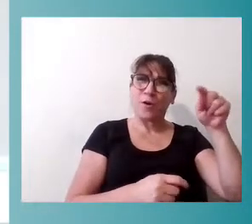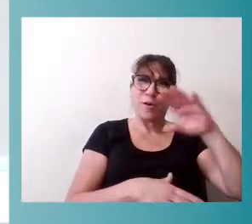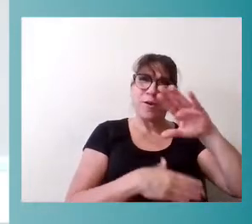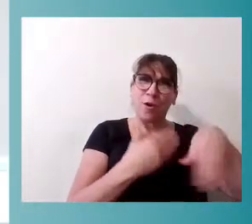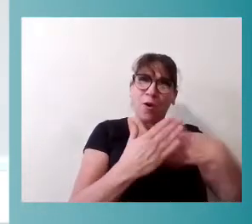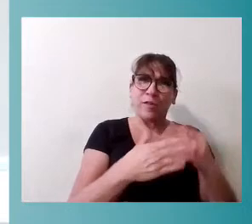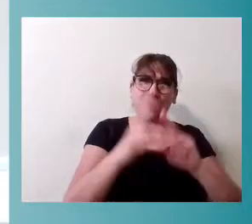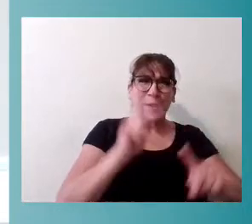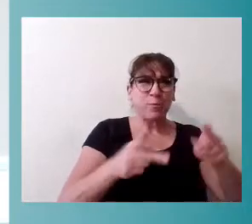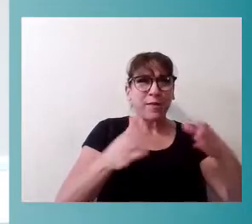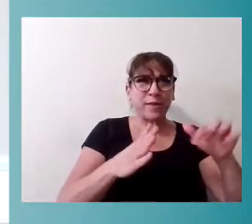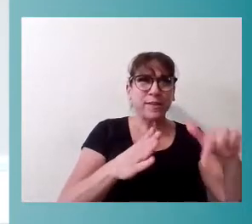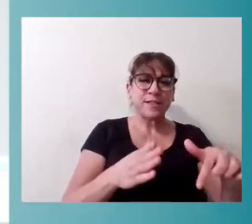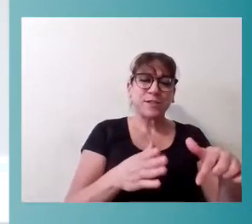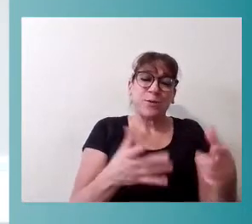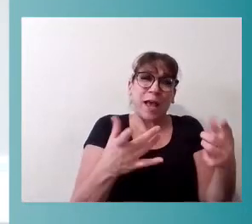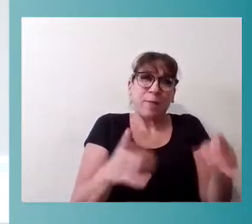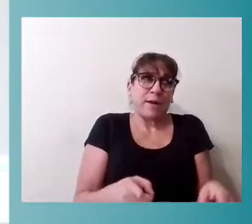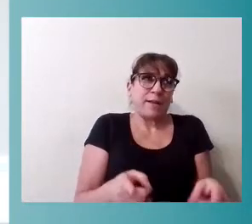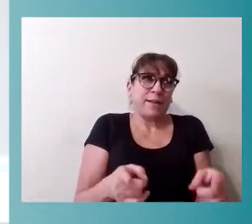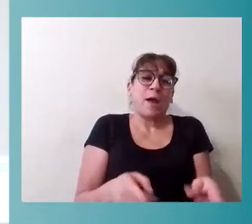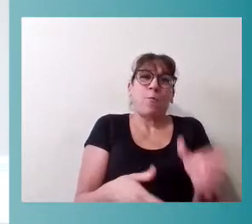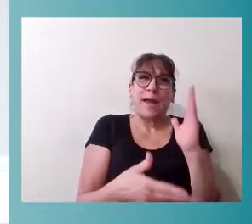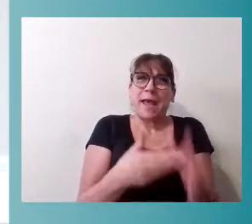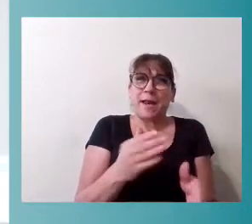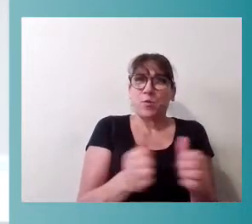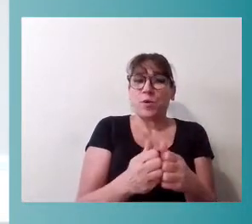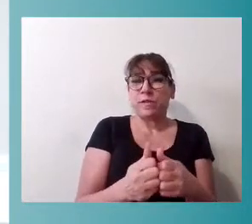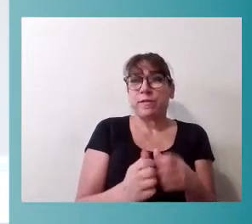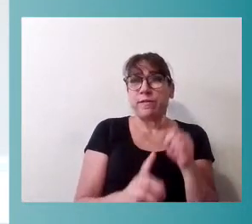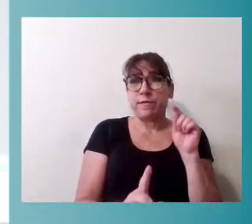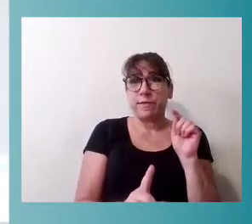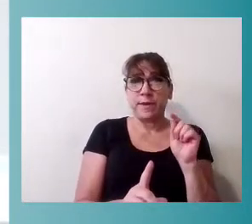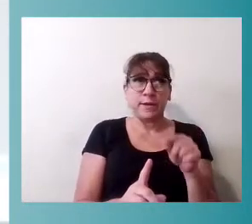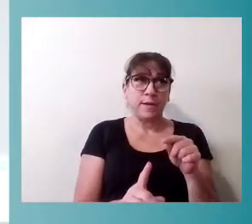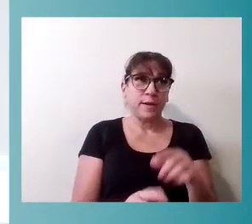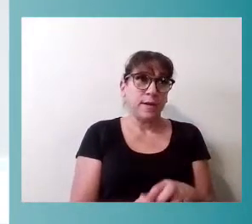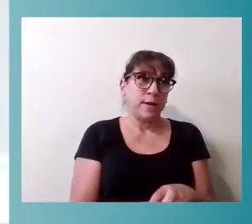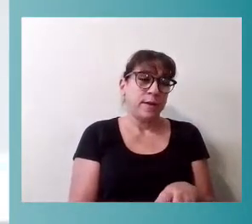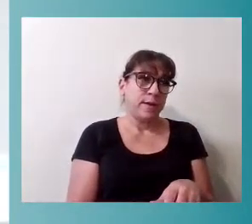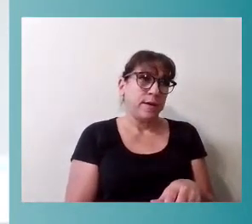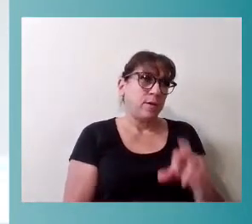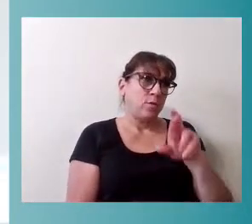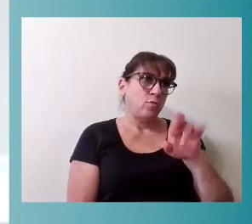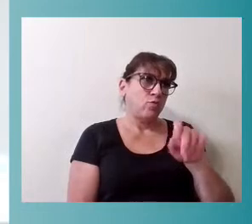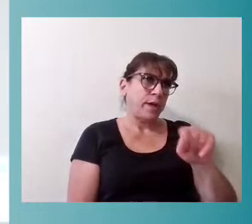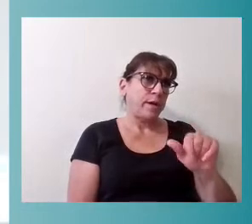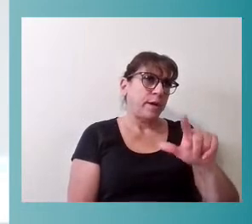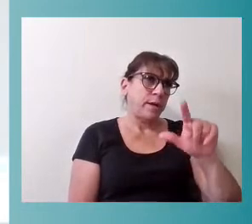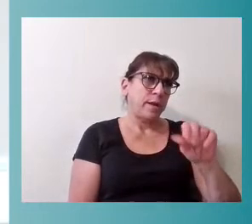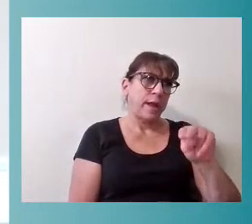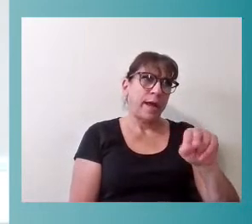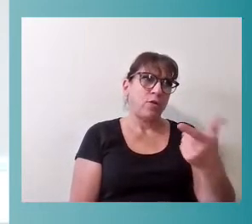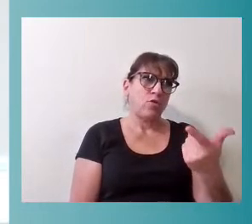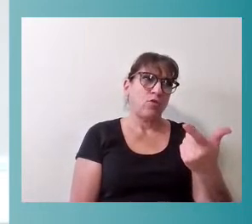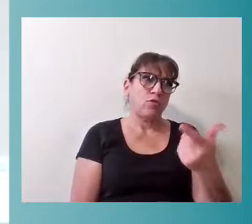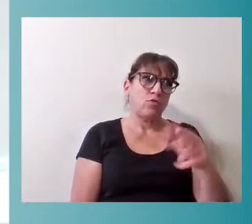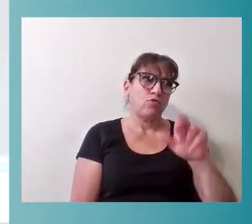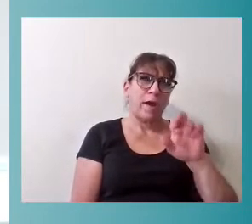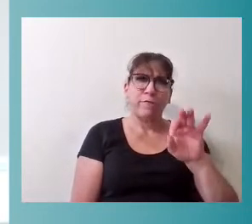allow this to happen. Let me close with this, and that's to thank Rita Landgraf for starting this off in the previous